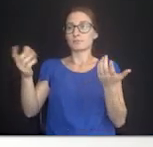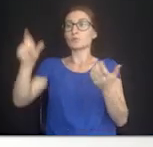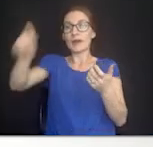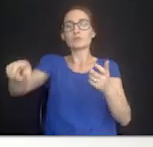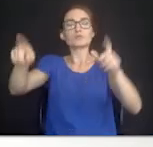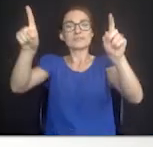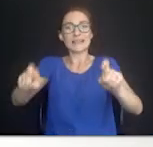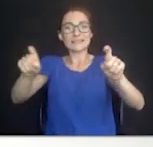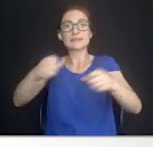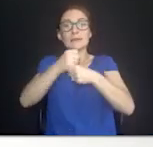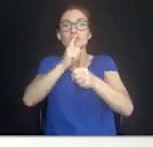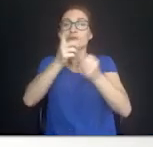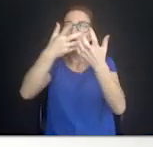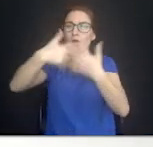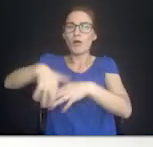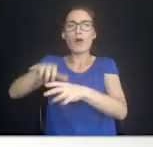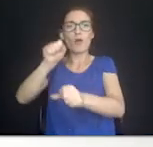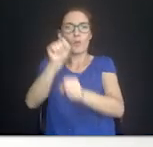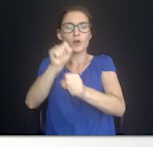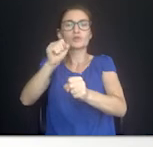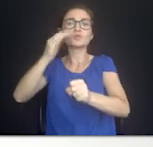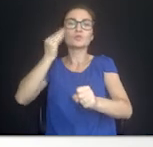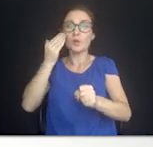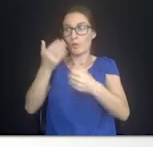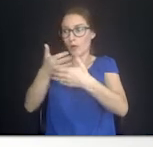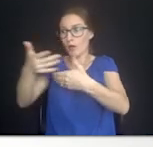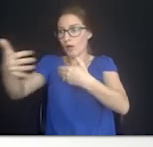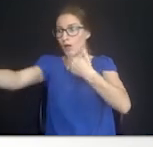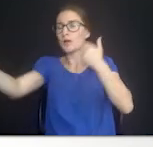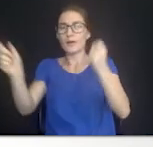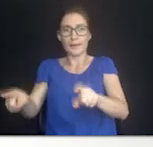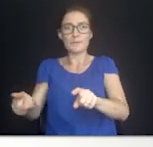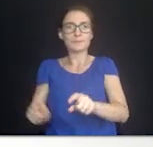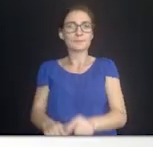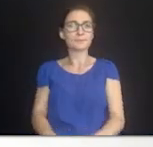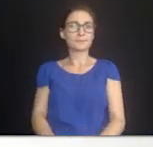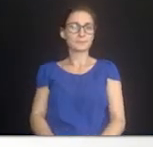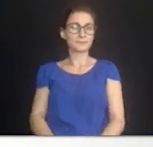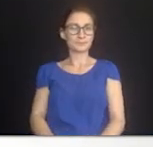know how it works and what's going to happen, right?